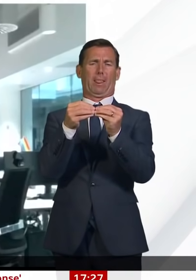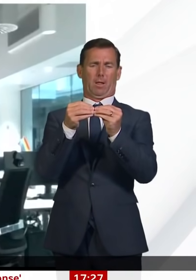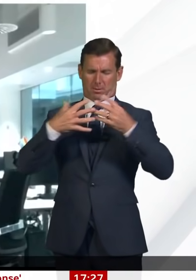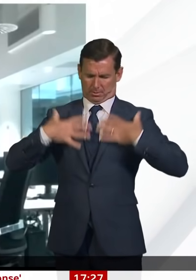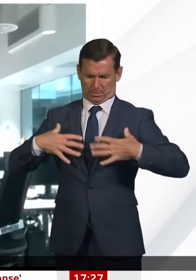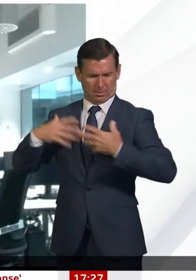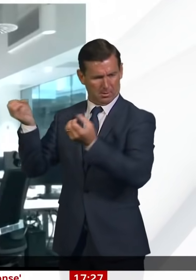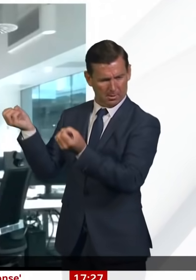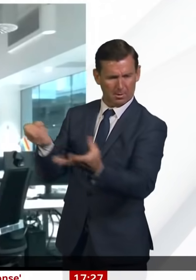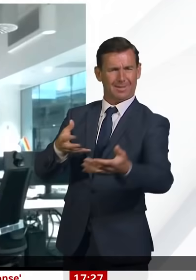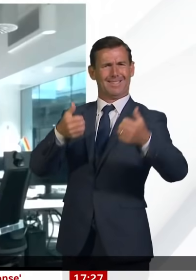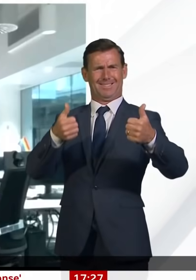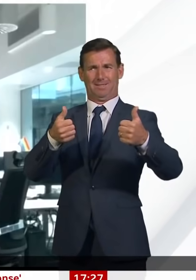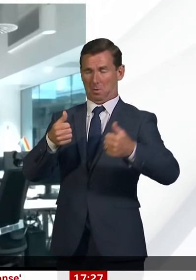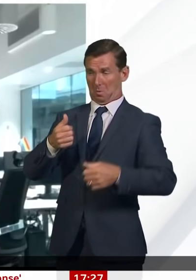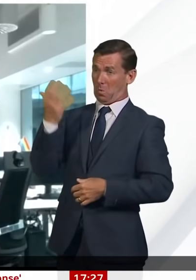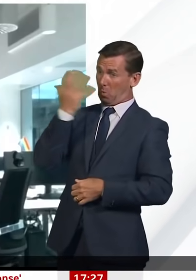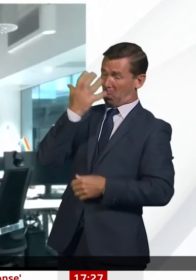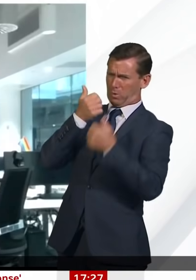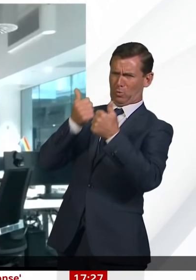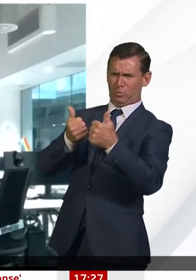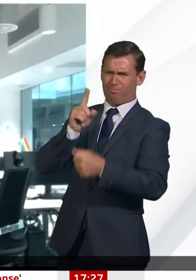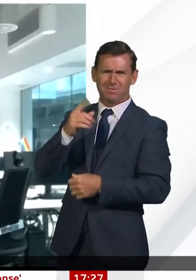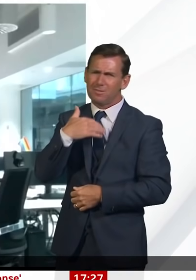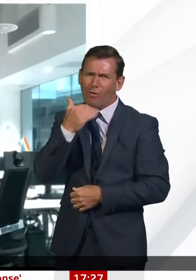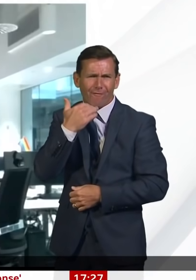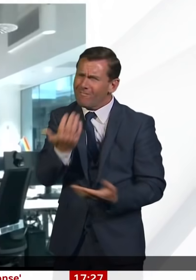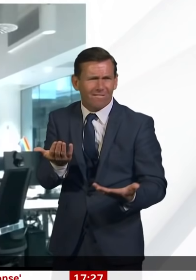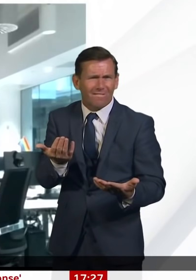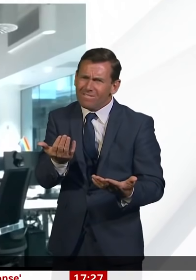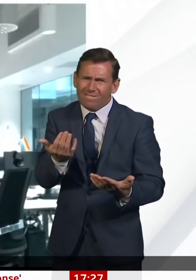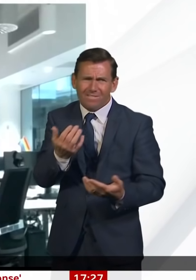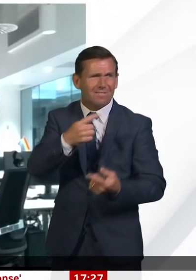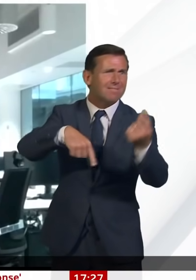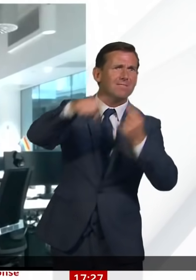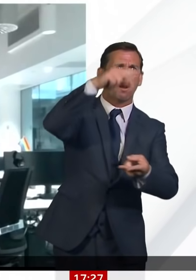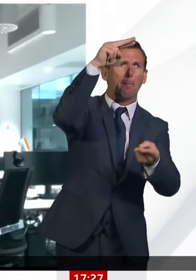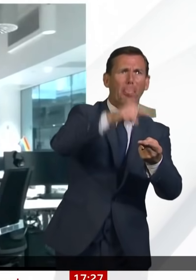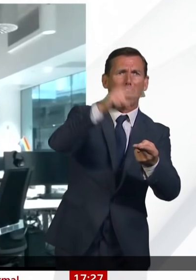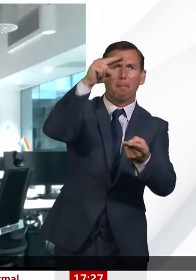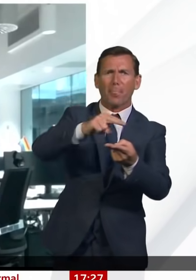sounds a lot, but quite clearly it's not enough. Do you have any idea about what enough would